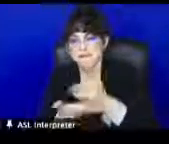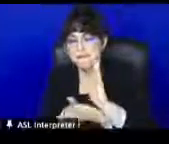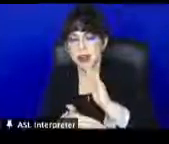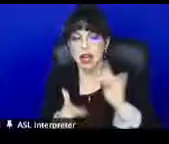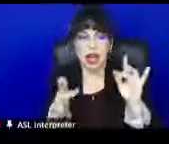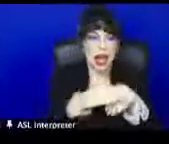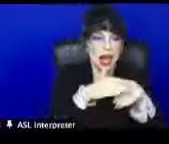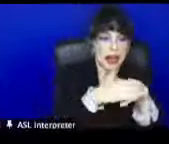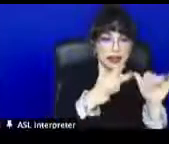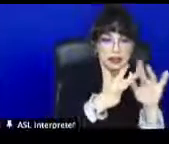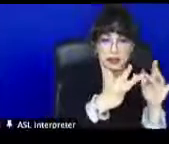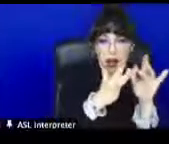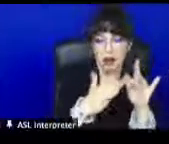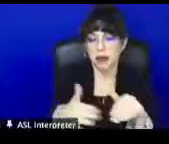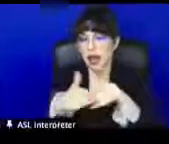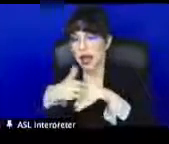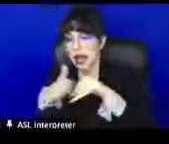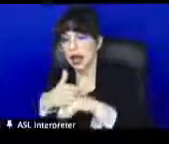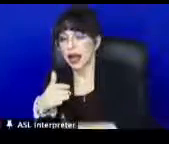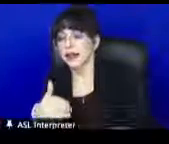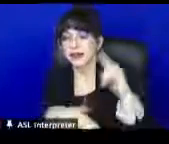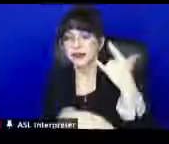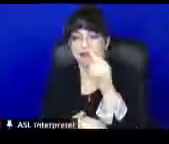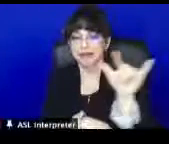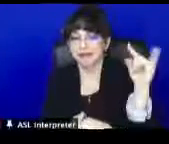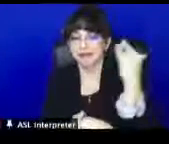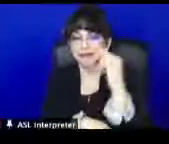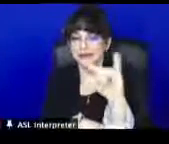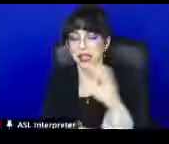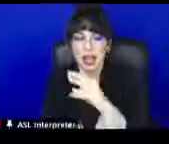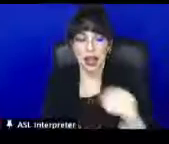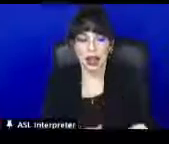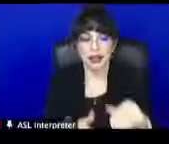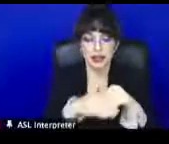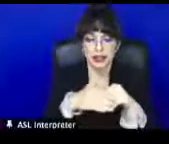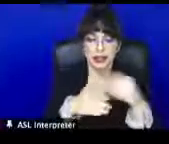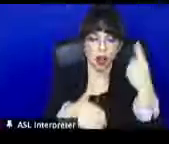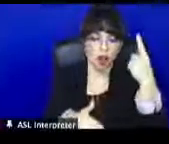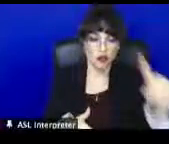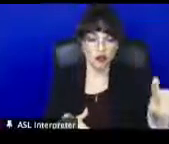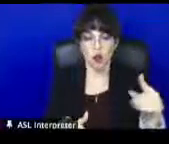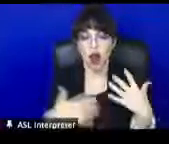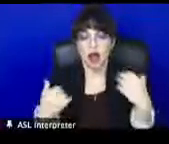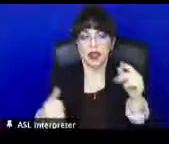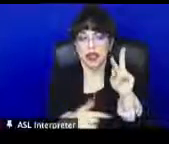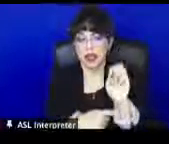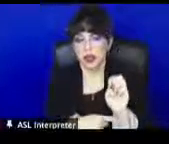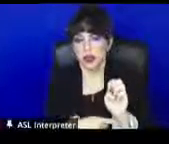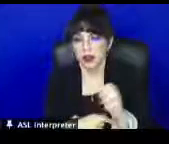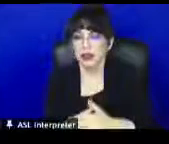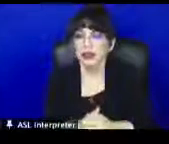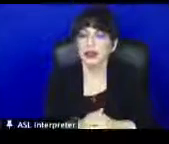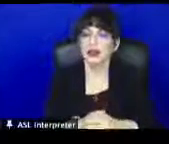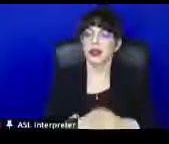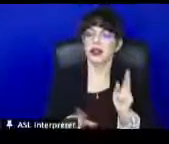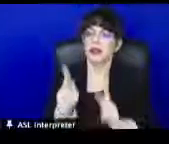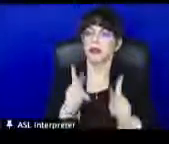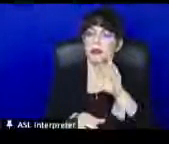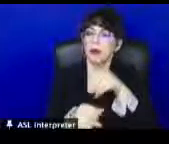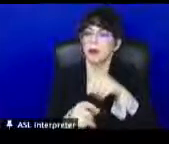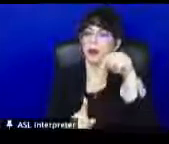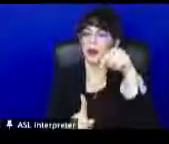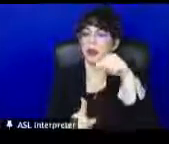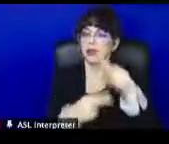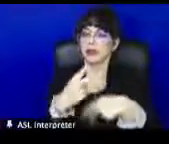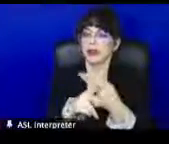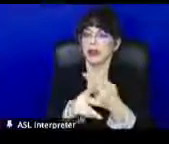broadband, access to air transportation, and access to healthcare. The people in this